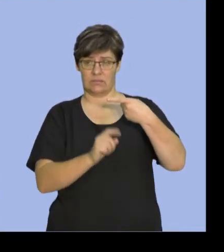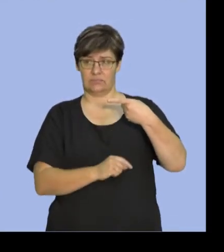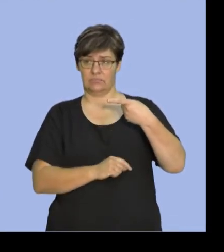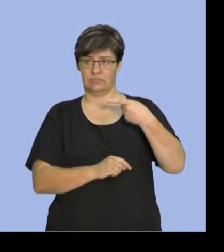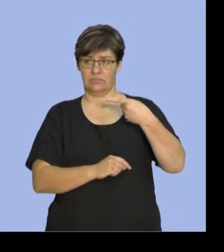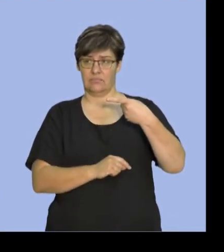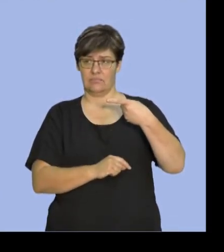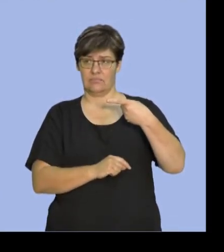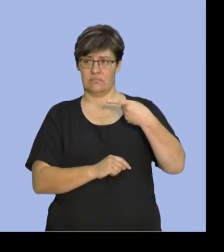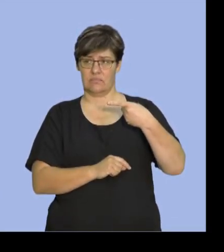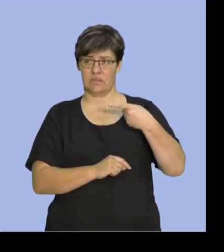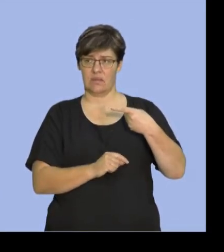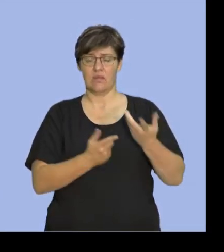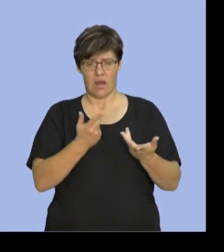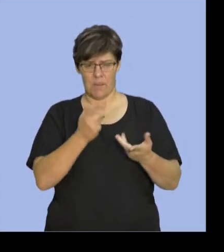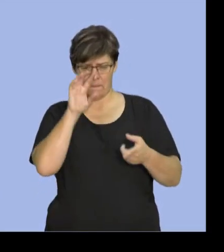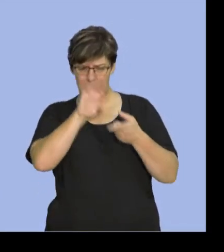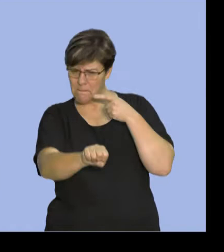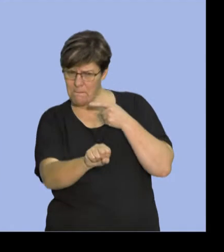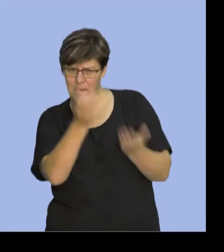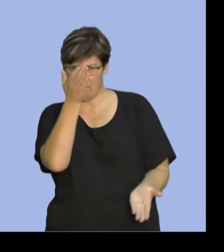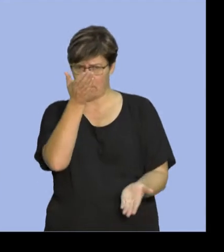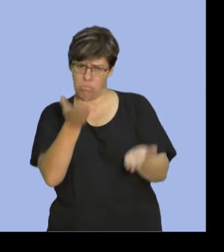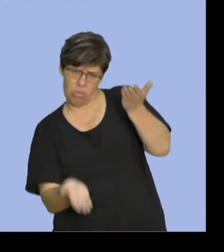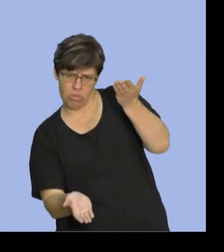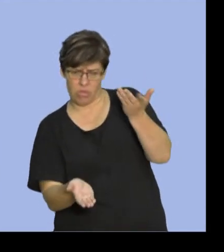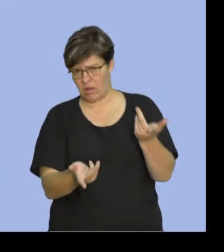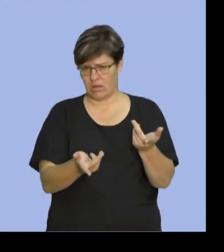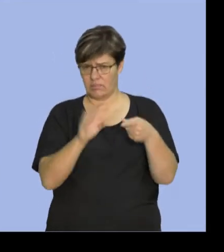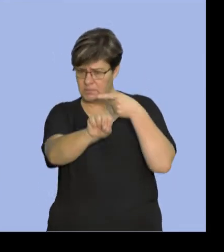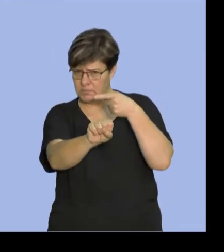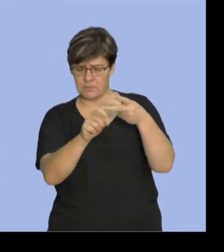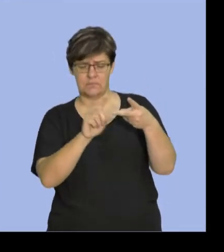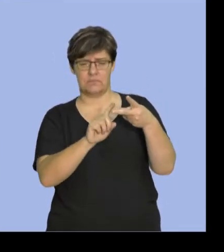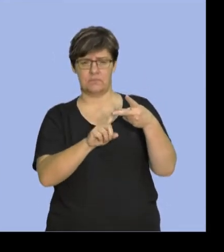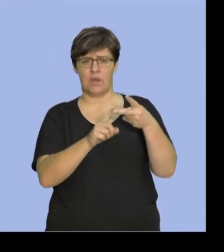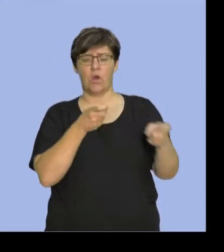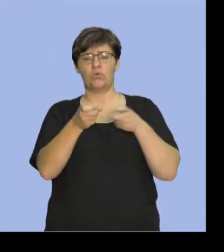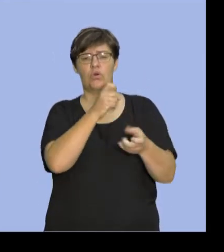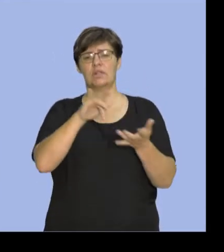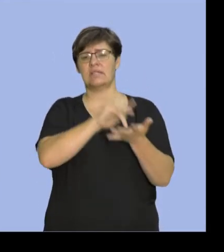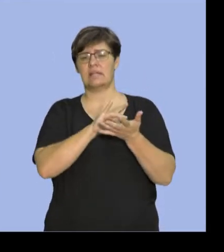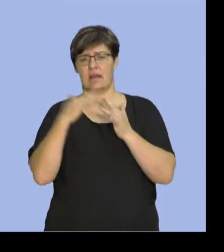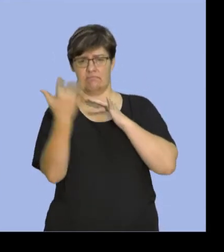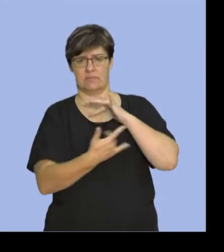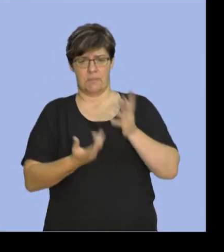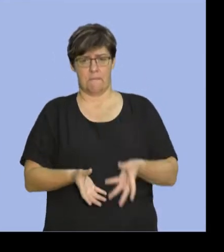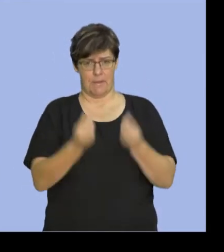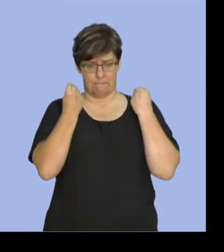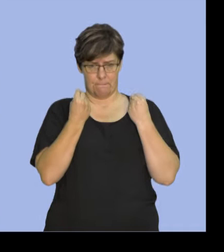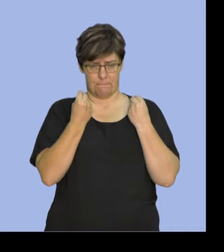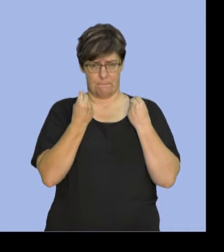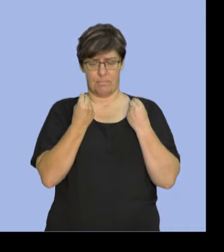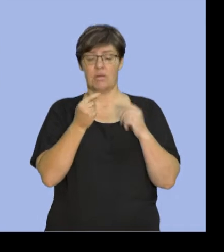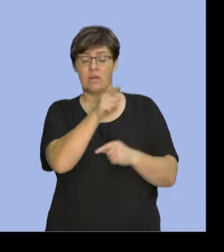first step is that an imbalance is detected. The second is that a control center is stimulated. That control